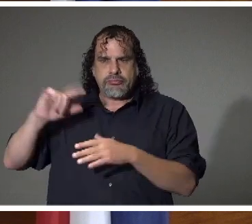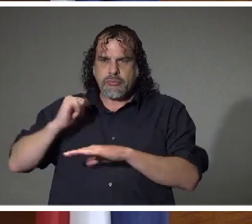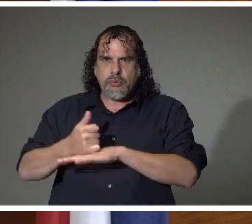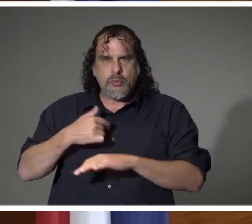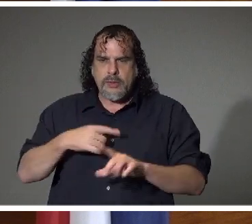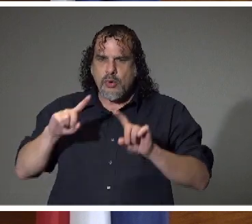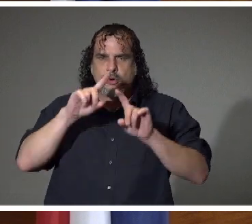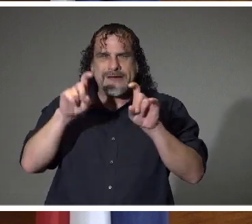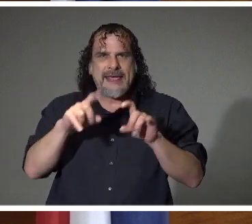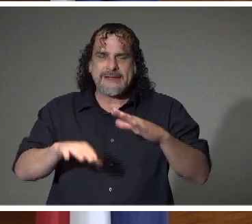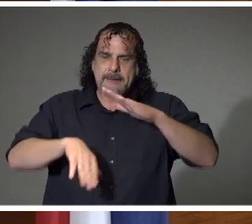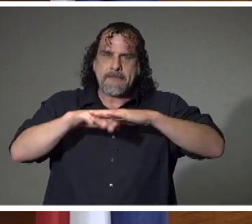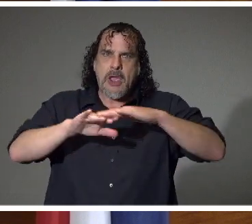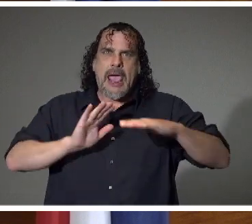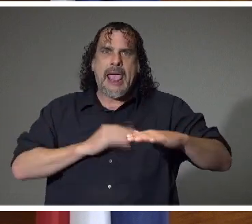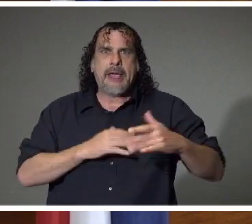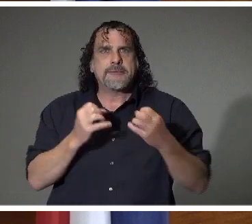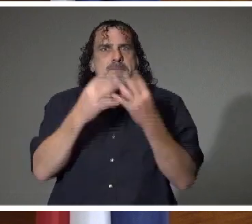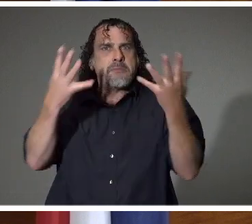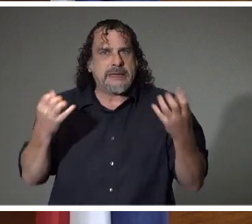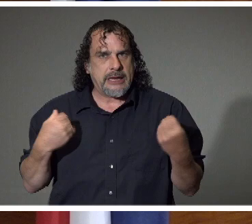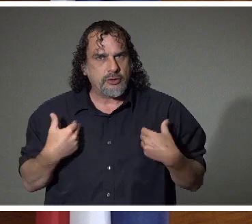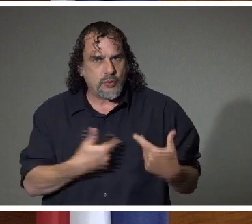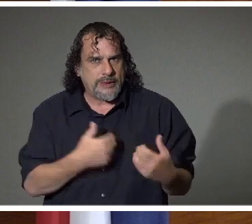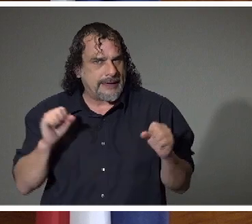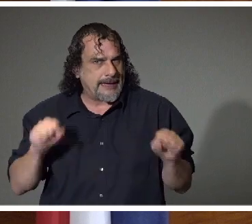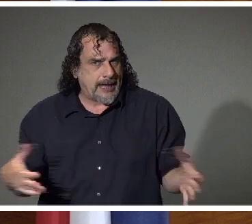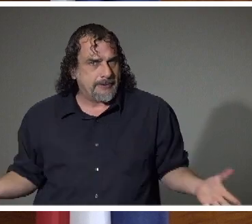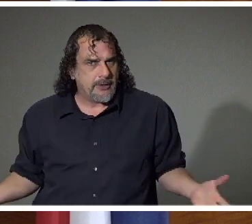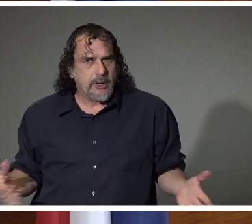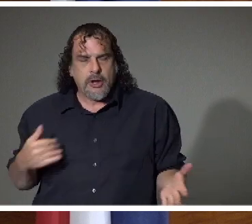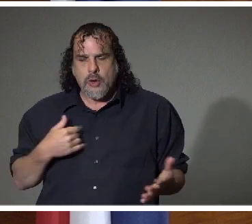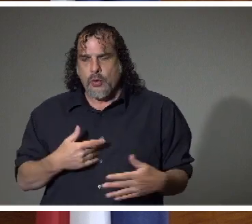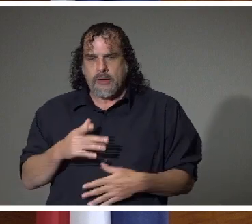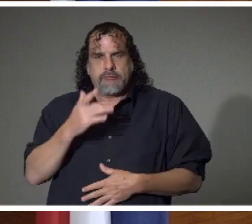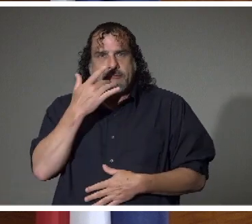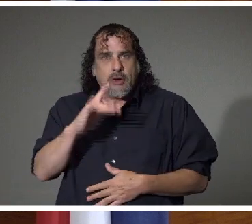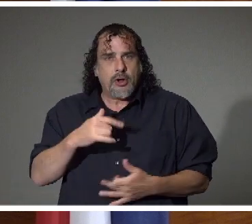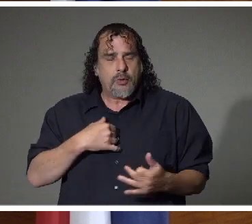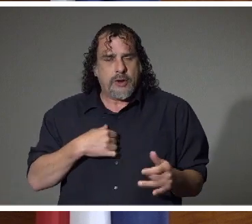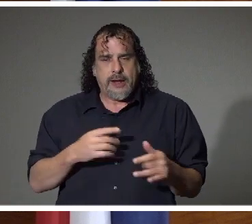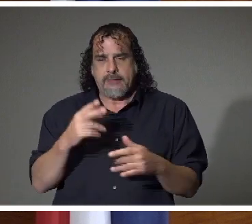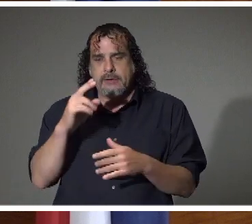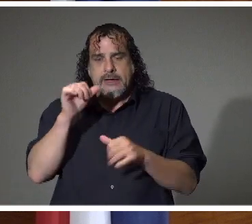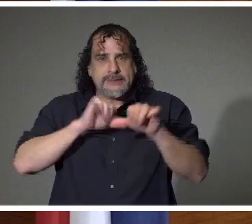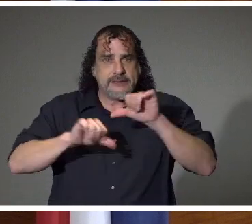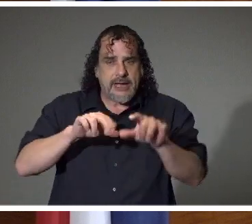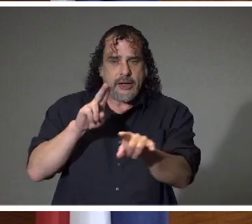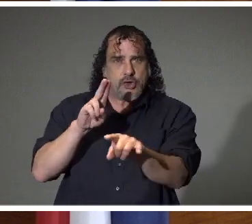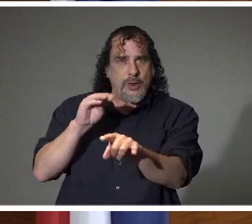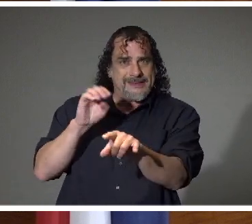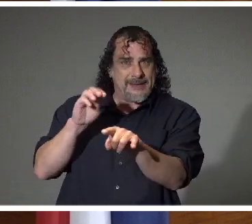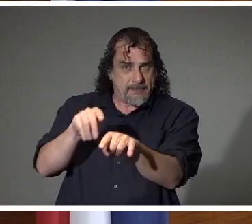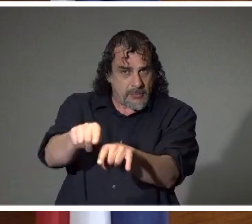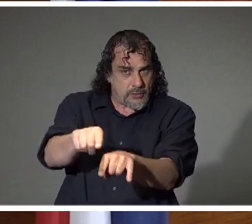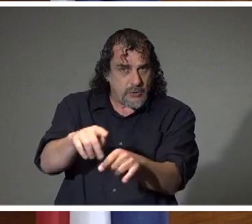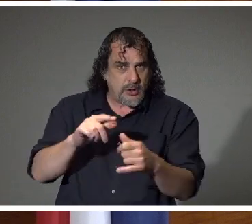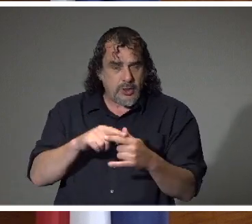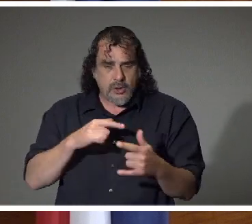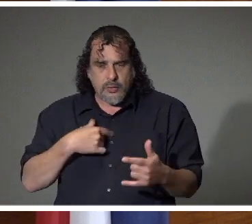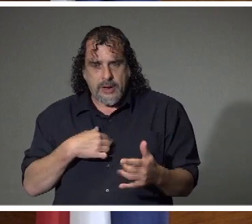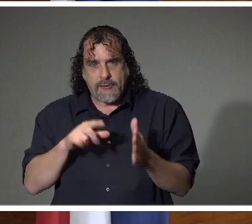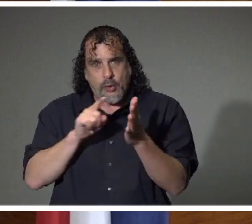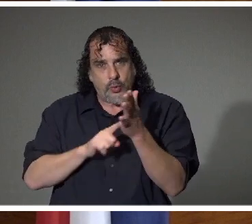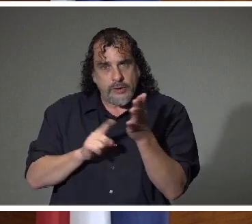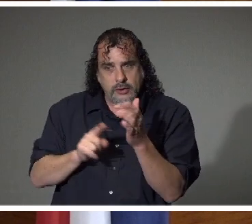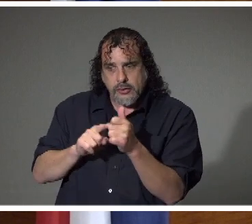capacity. We're very fortunate in our state that we had scientists at the University of Southern Mississippi, that we had researchers